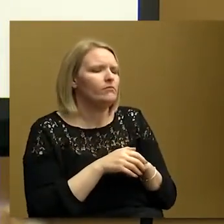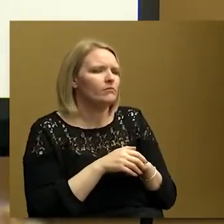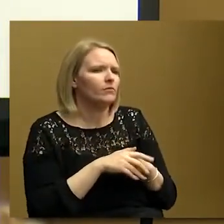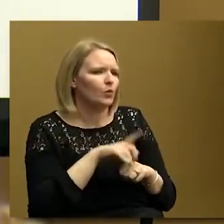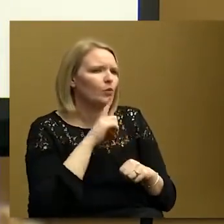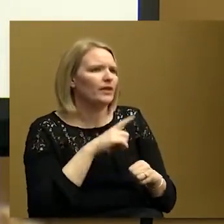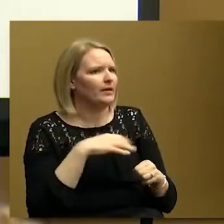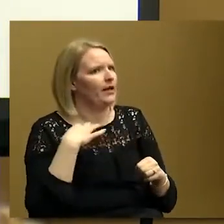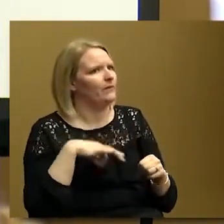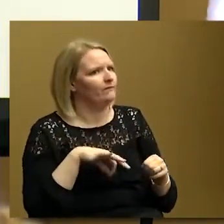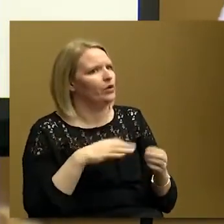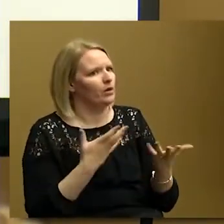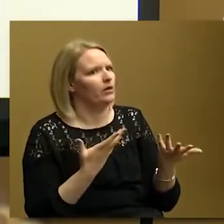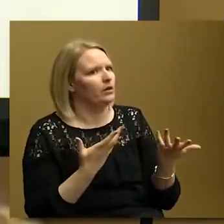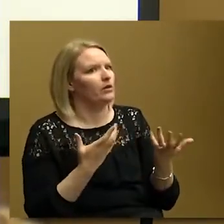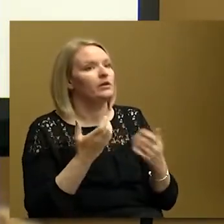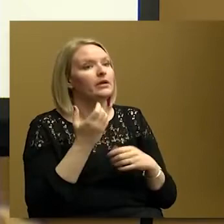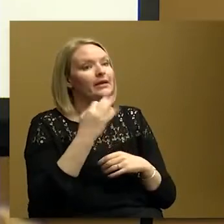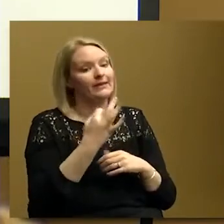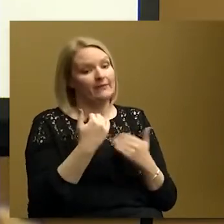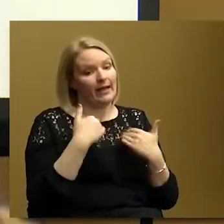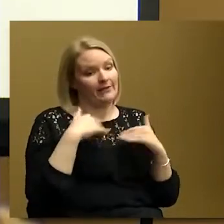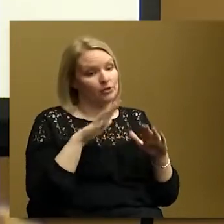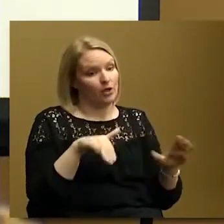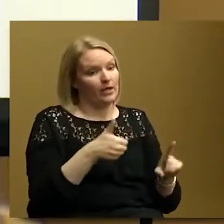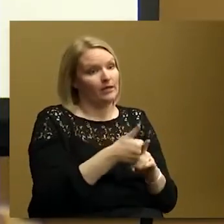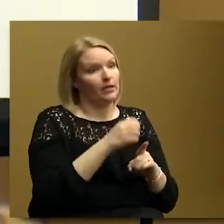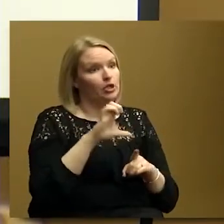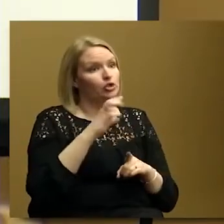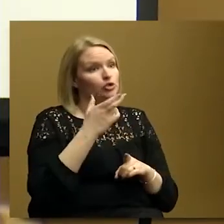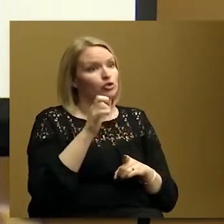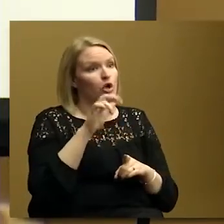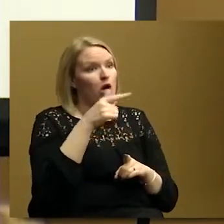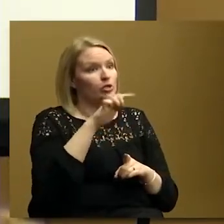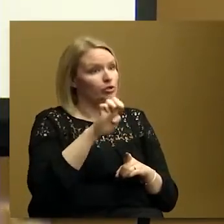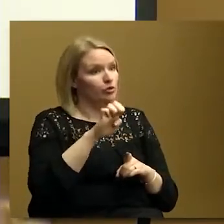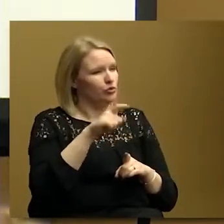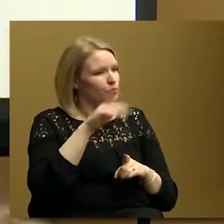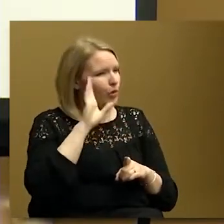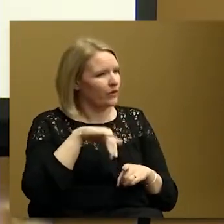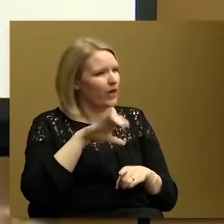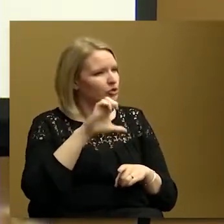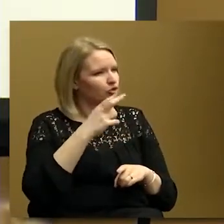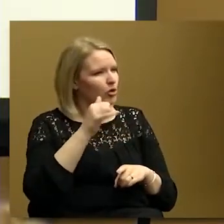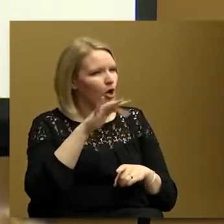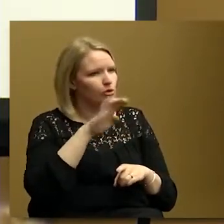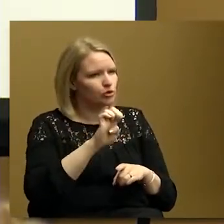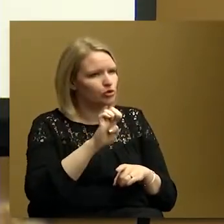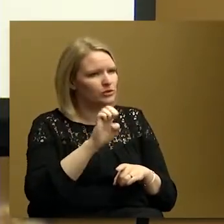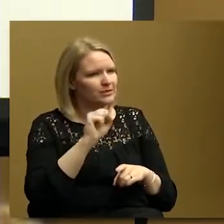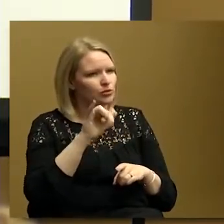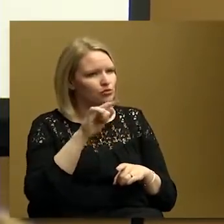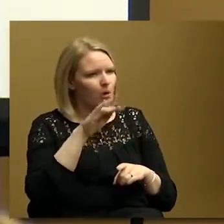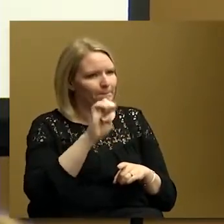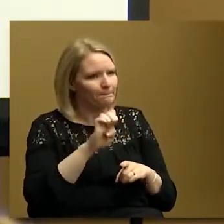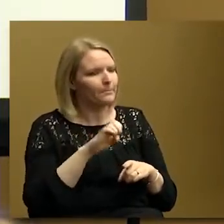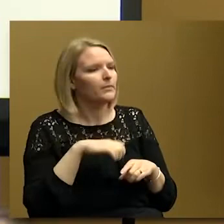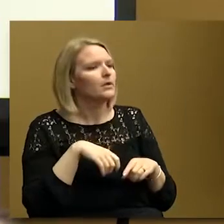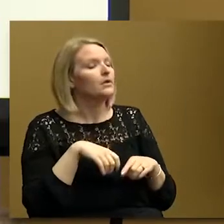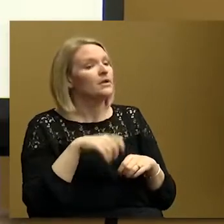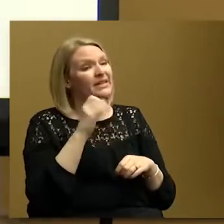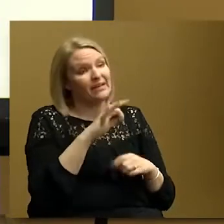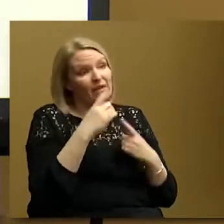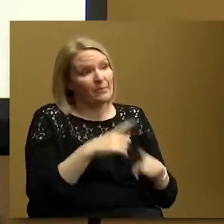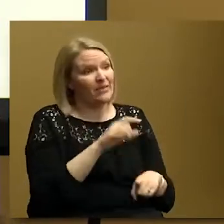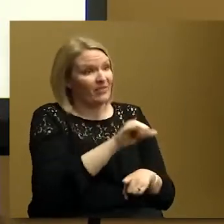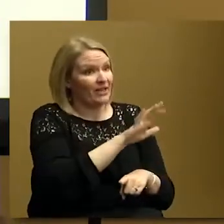very helpful if you were to have a child with Charge syndrome. Are you familiar with Charge? Yeah. Okay, so if you have a